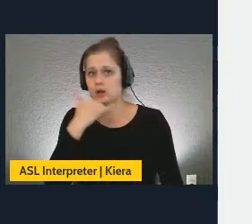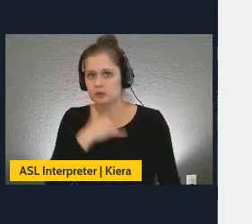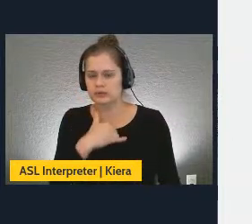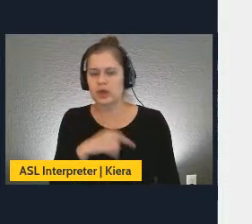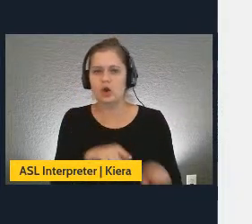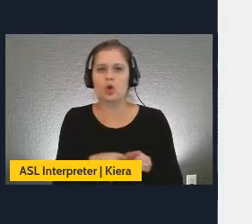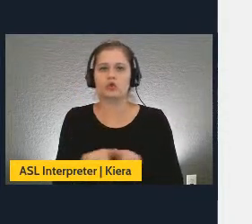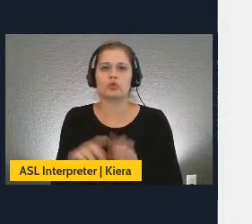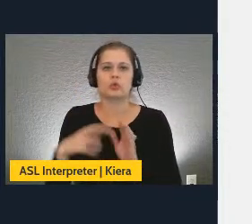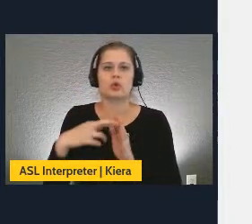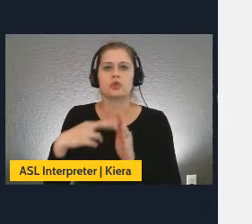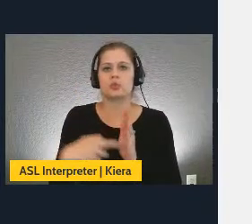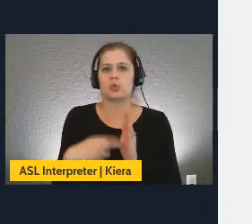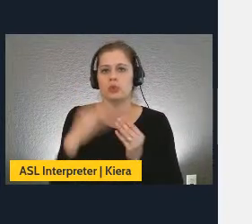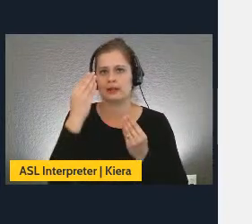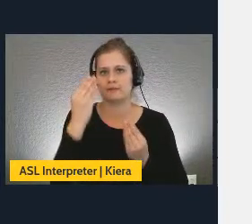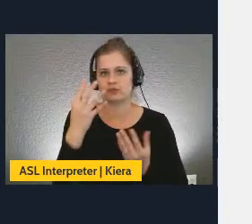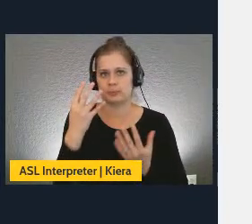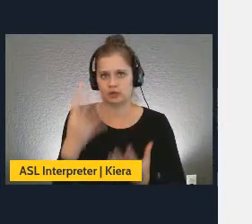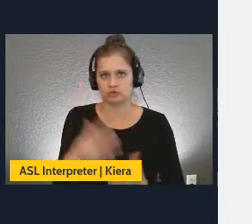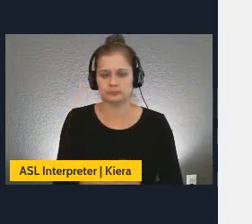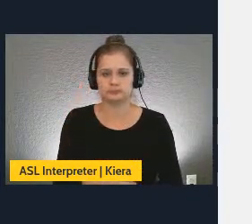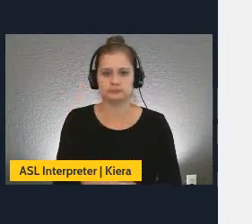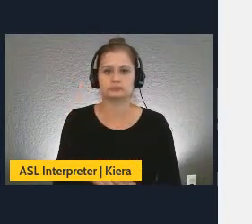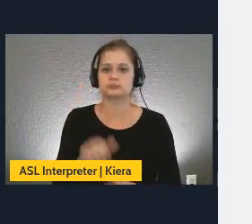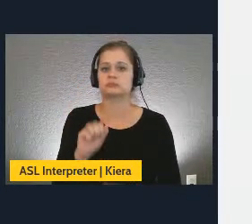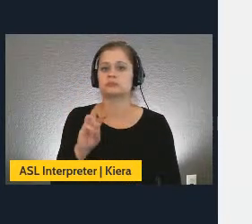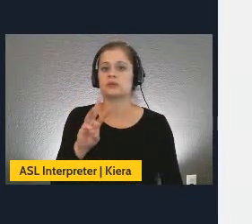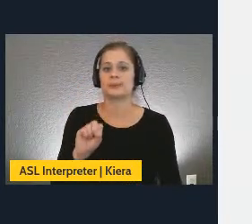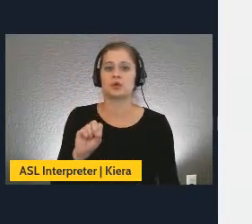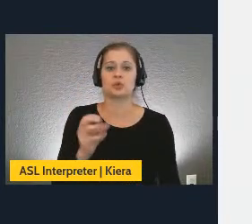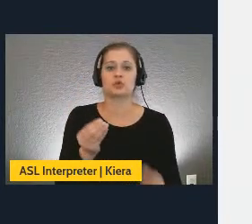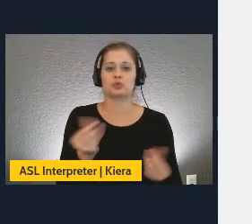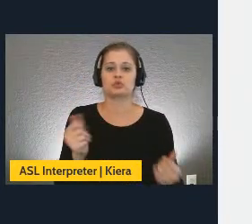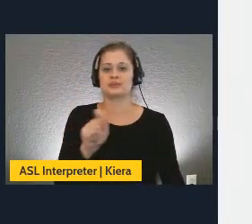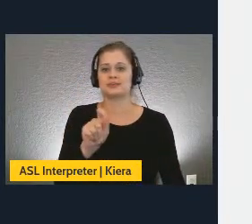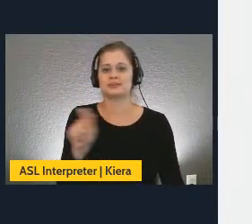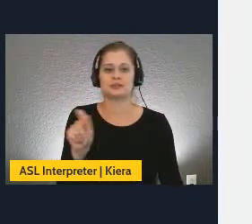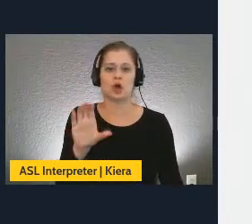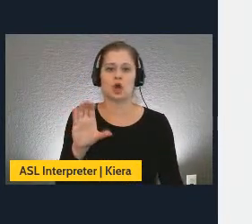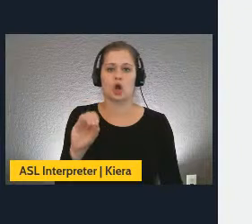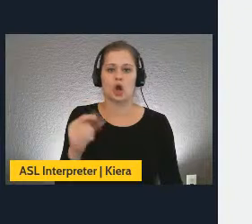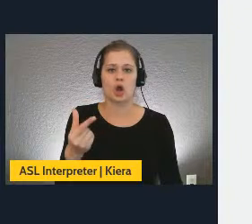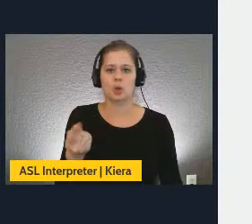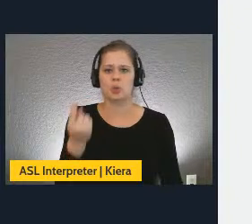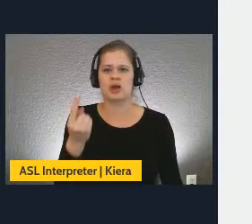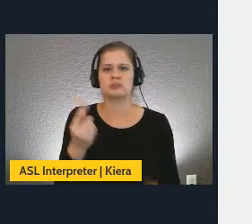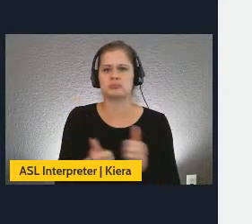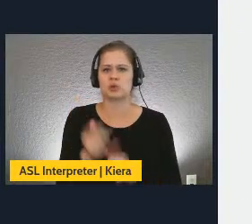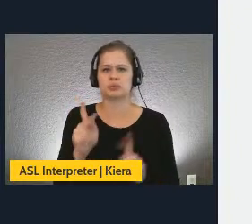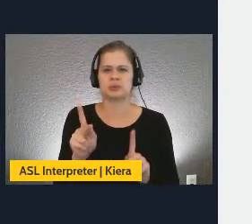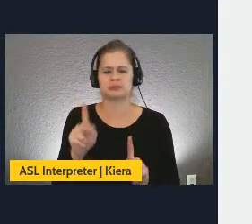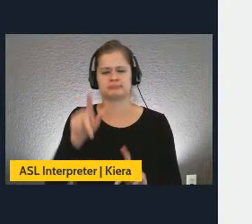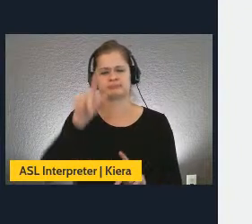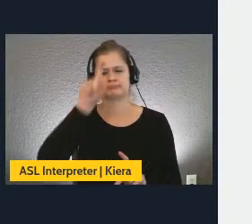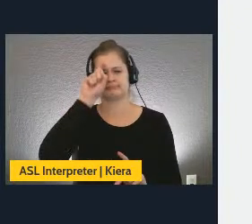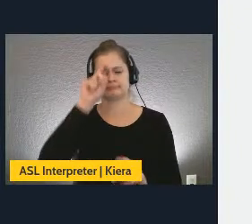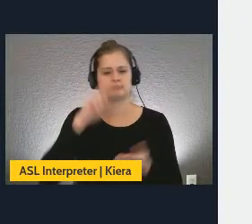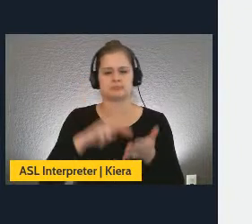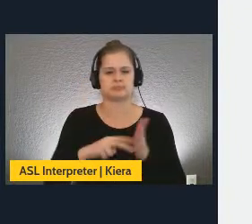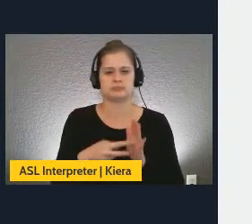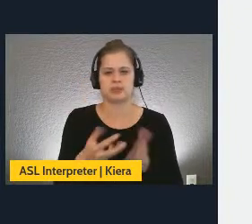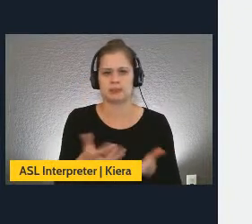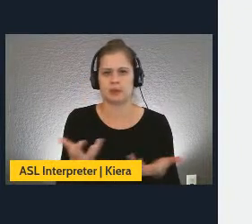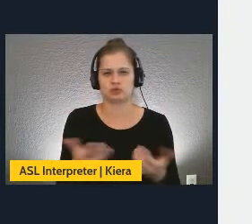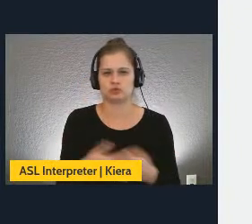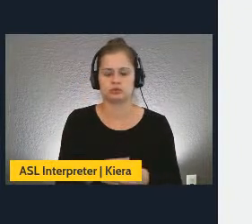information. So AWS Solutions.cog1 doesn't probably mean a lot of things to most people, but it